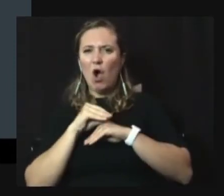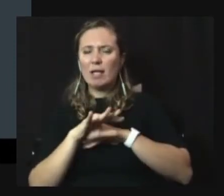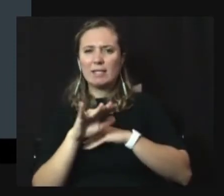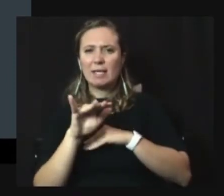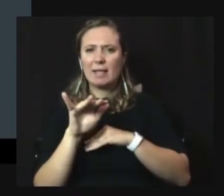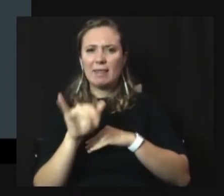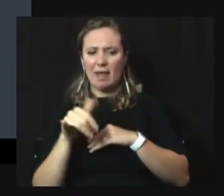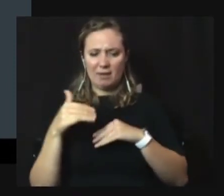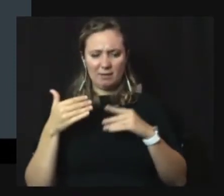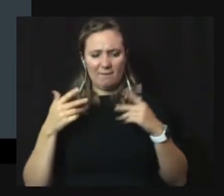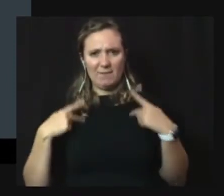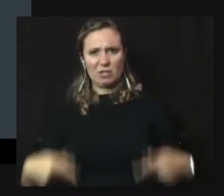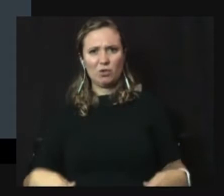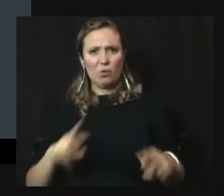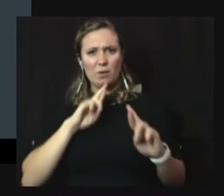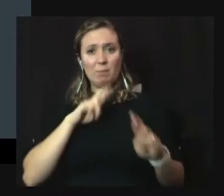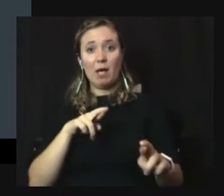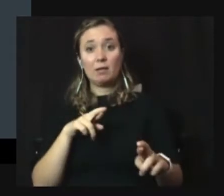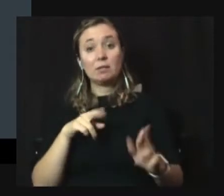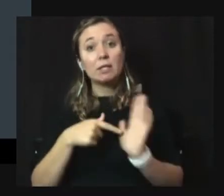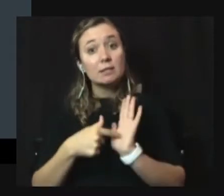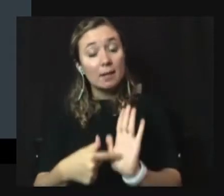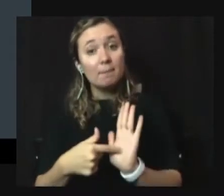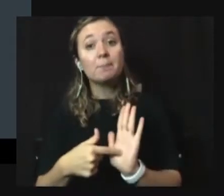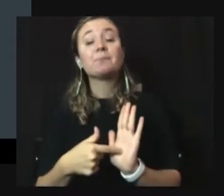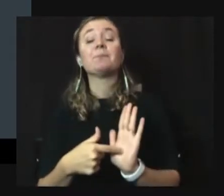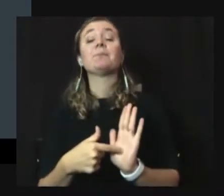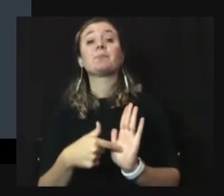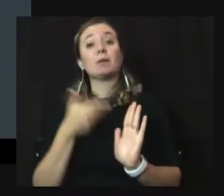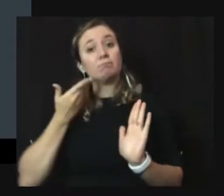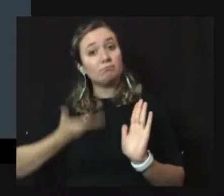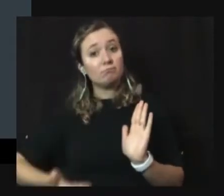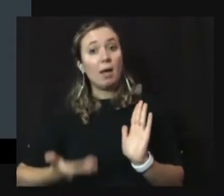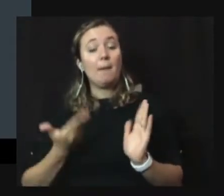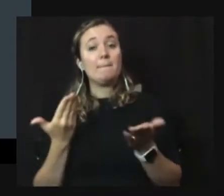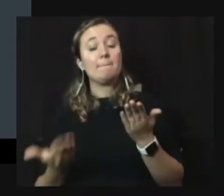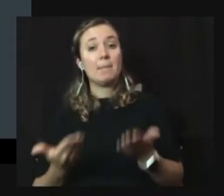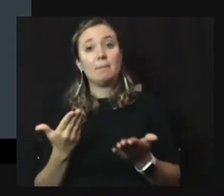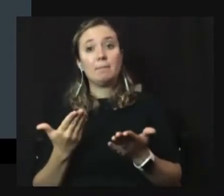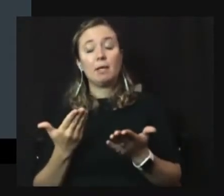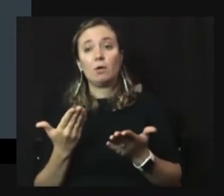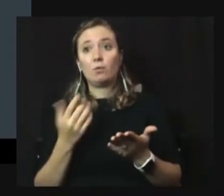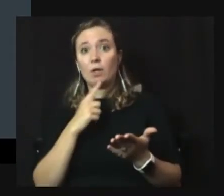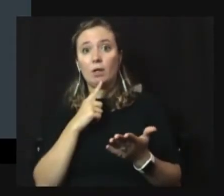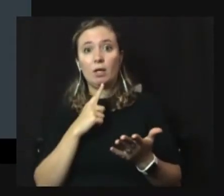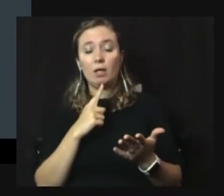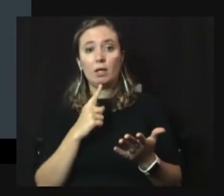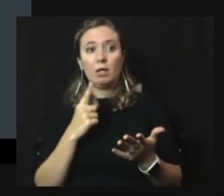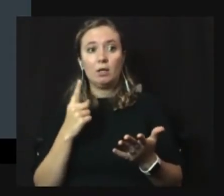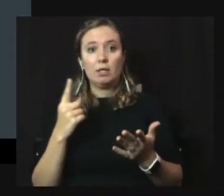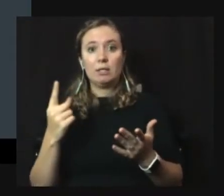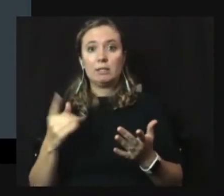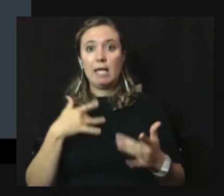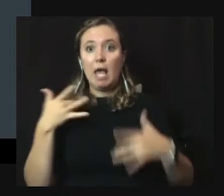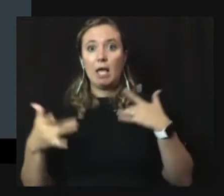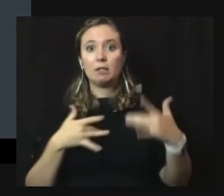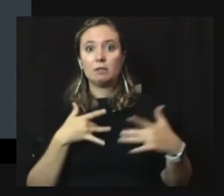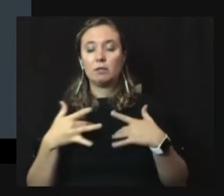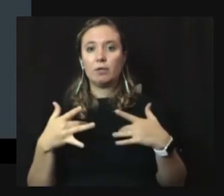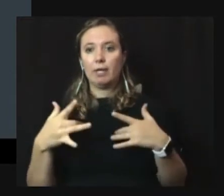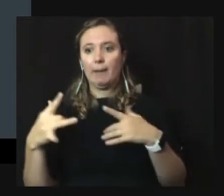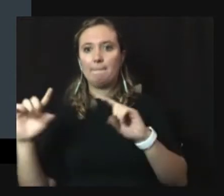physiological response. So, for example, I may be completely flooded with sensory saturation of